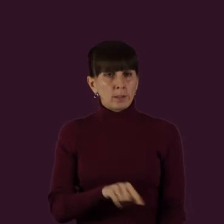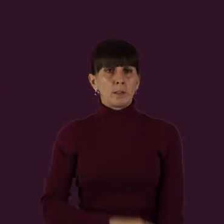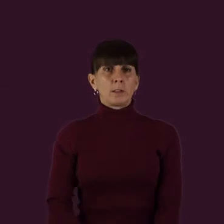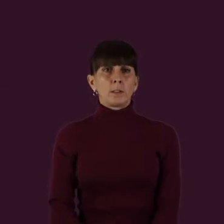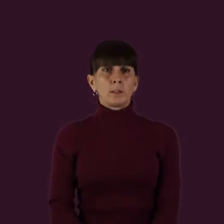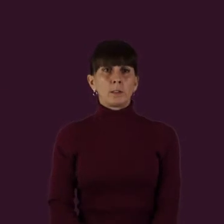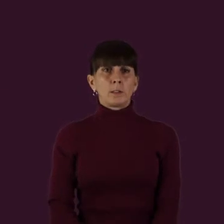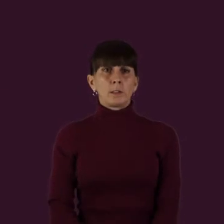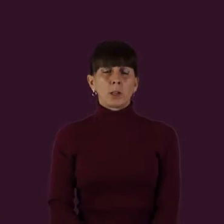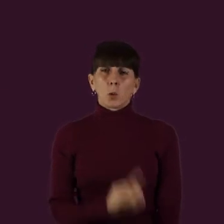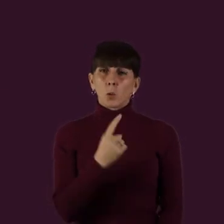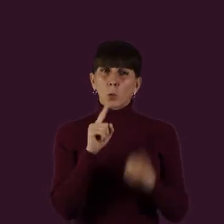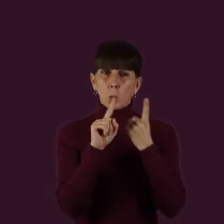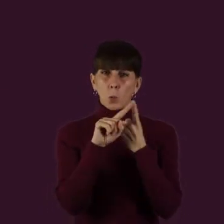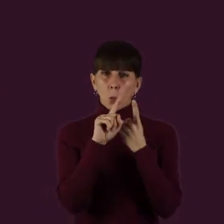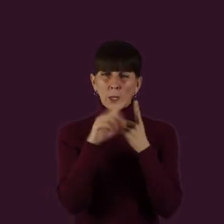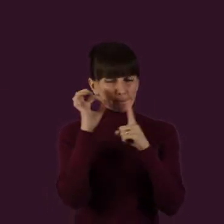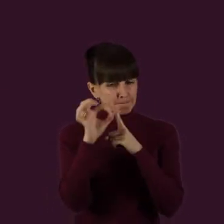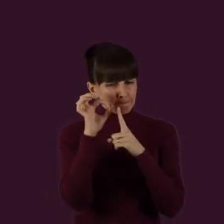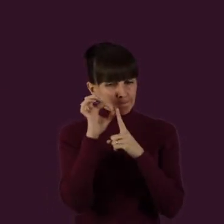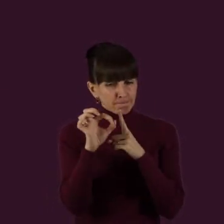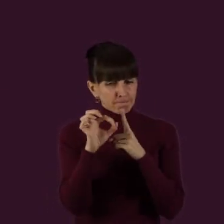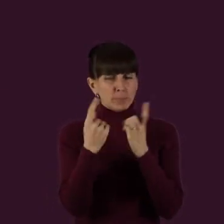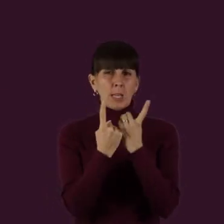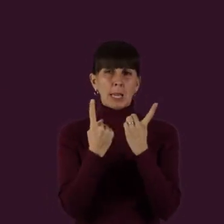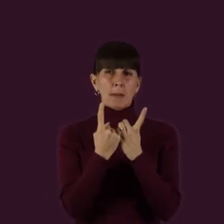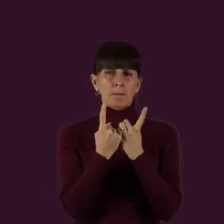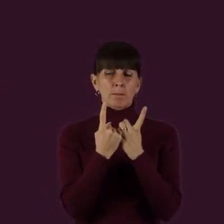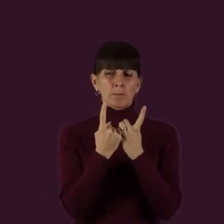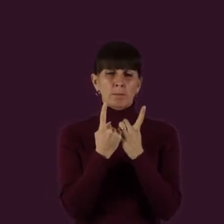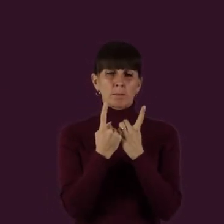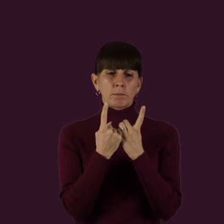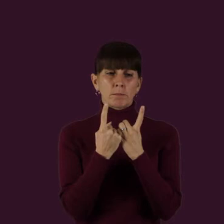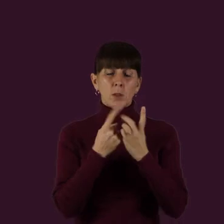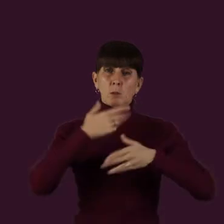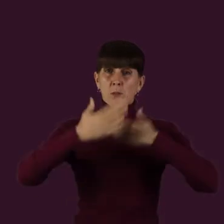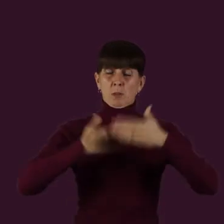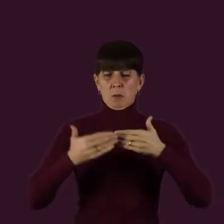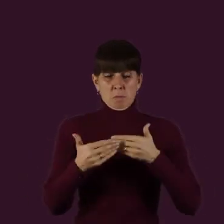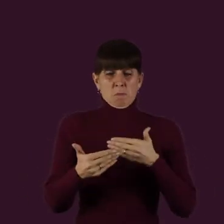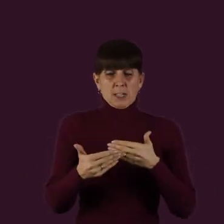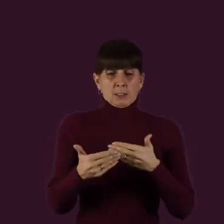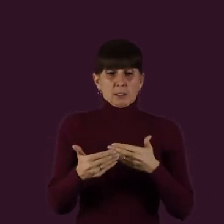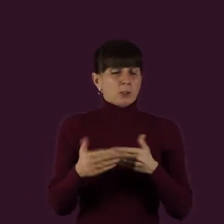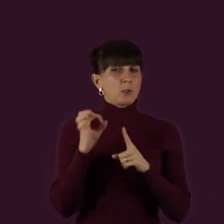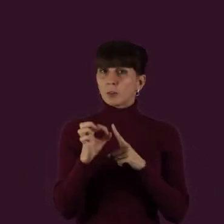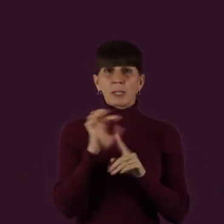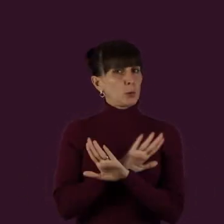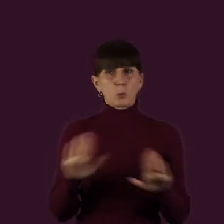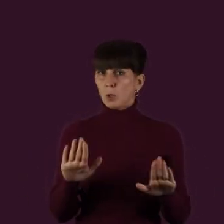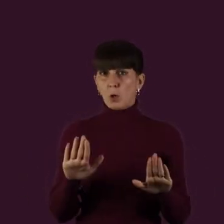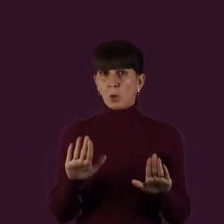There was that one distinctive thing. Otherwise, the rest of the story is probably unremarkable. And yet, look what